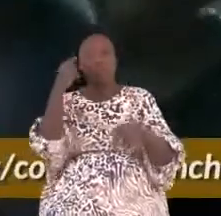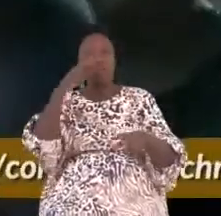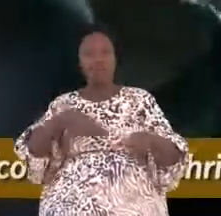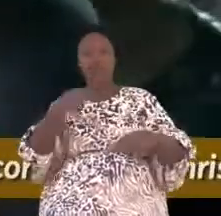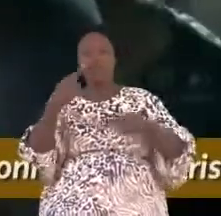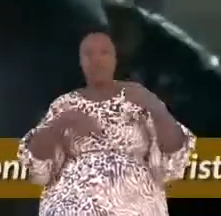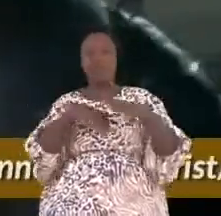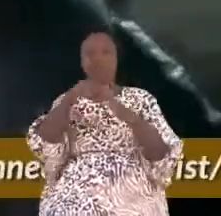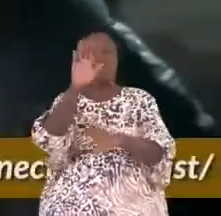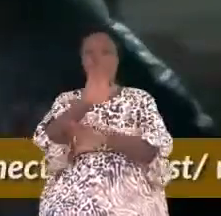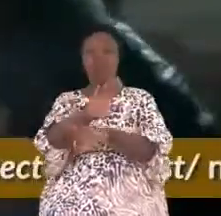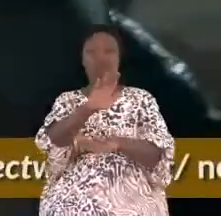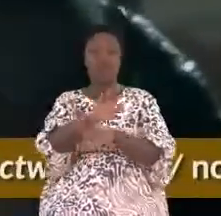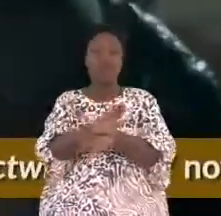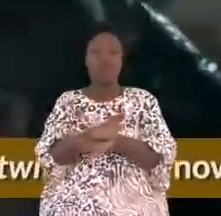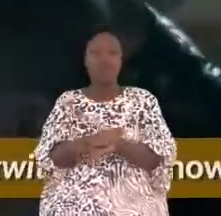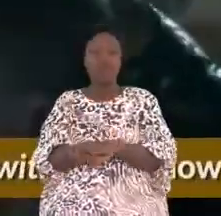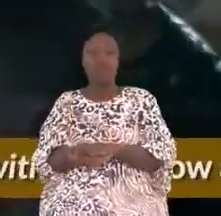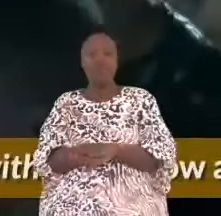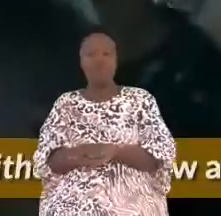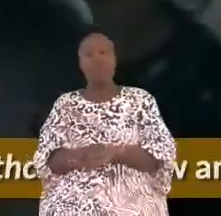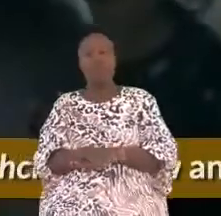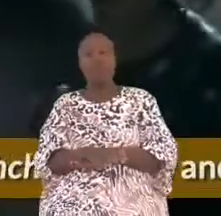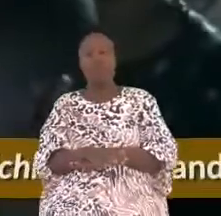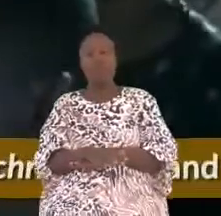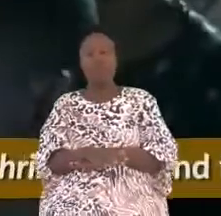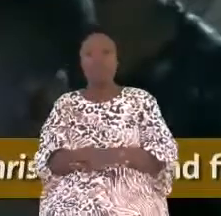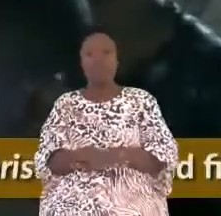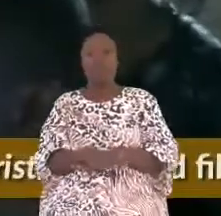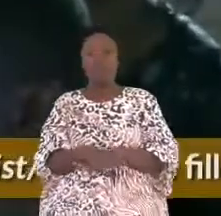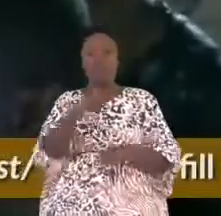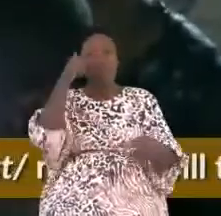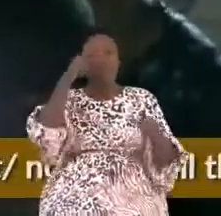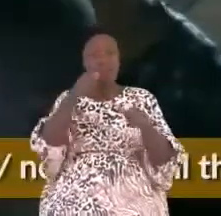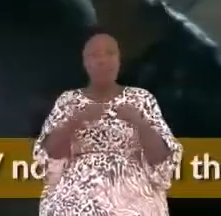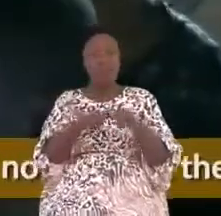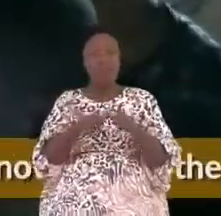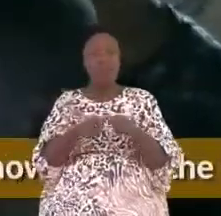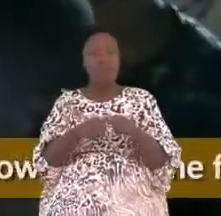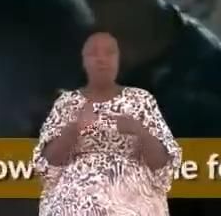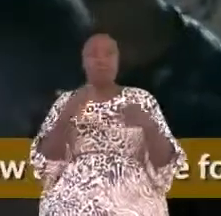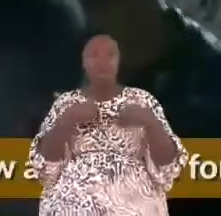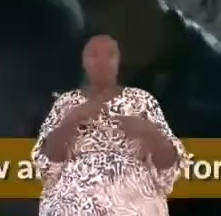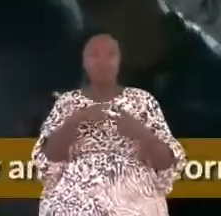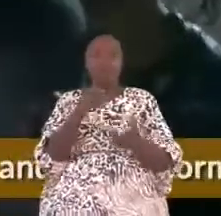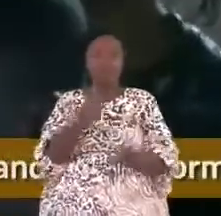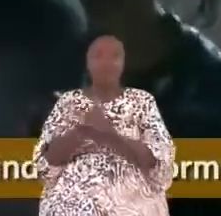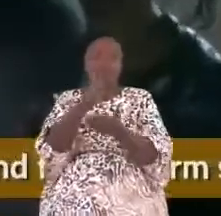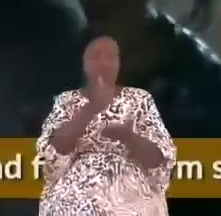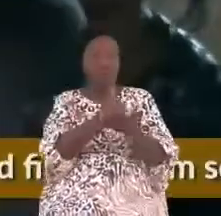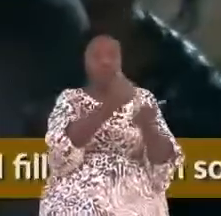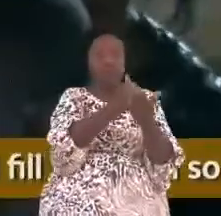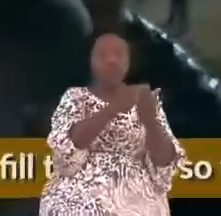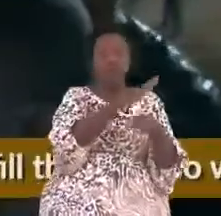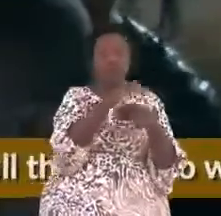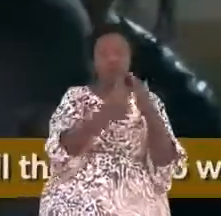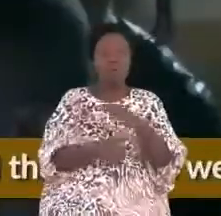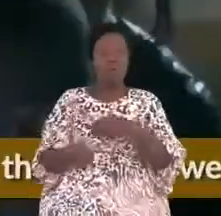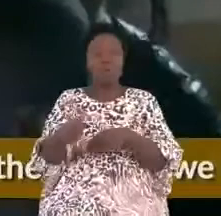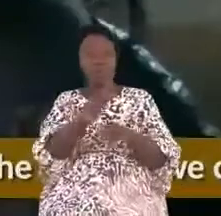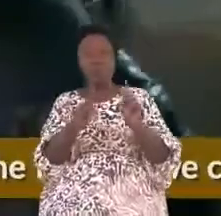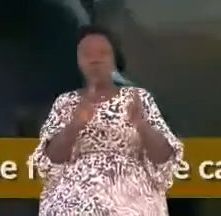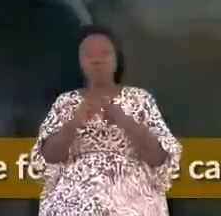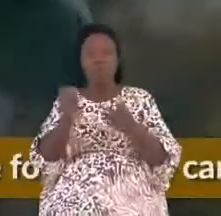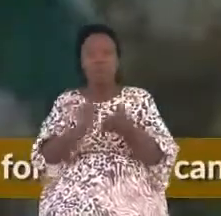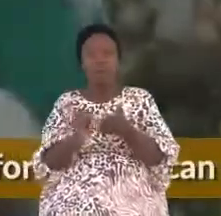please come counselors remember those to my left hand side those to my